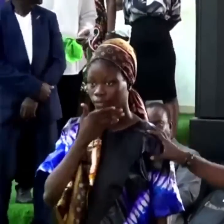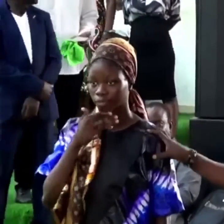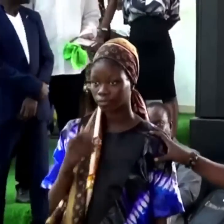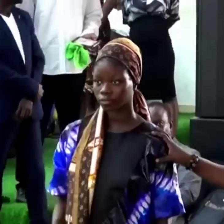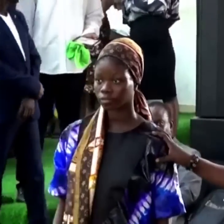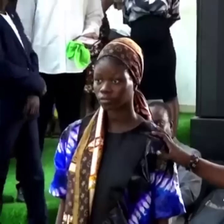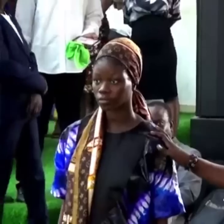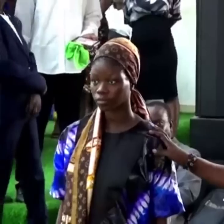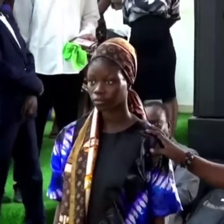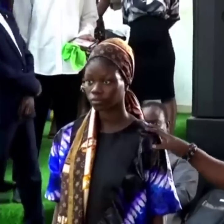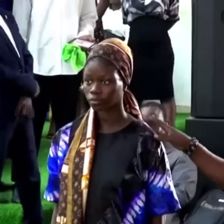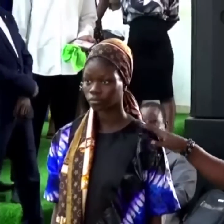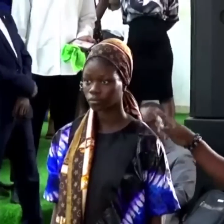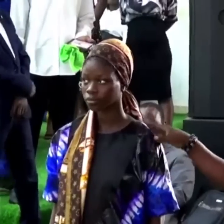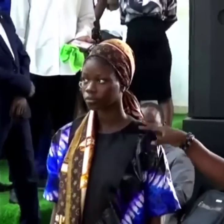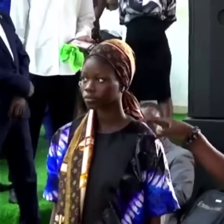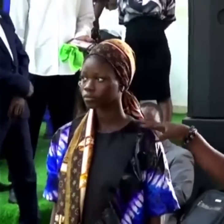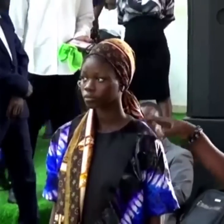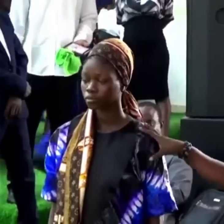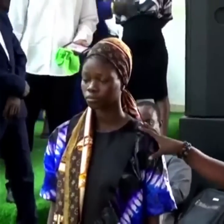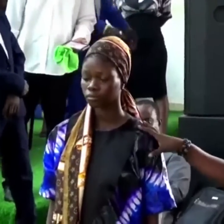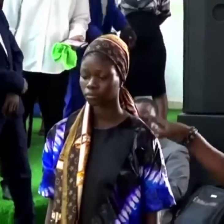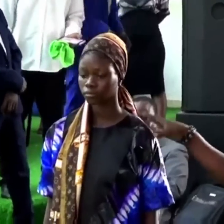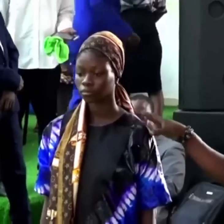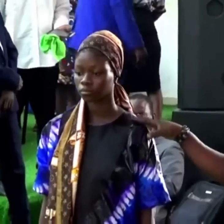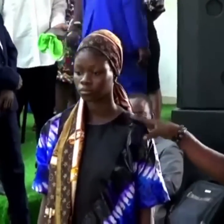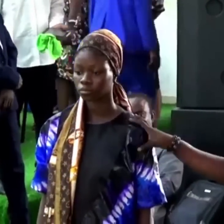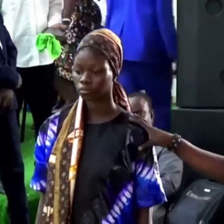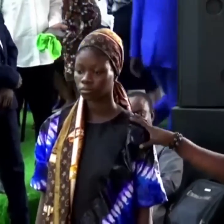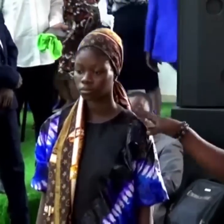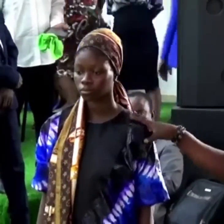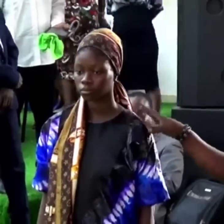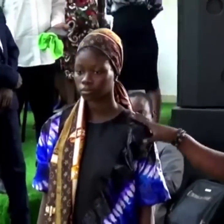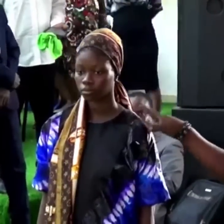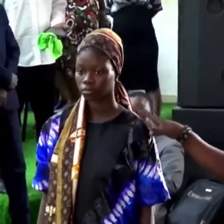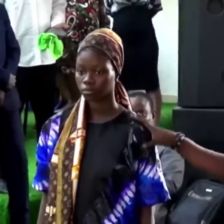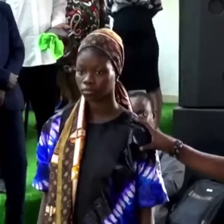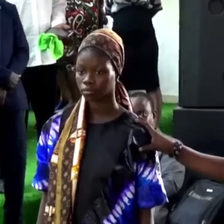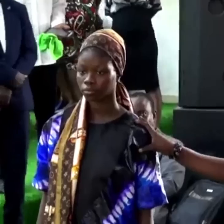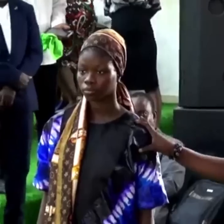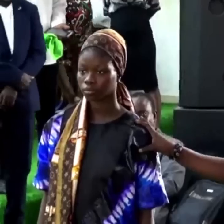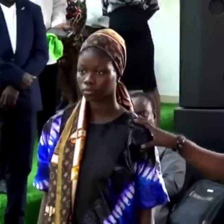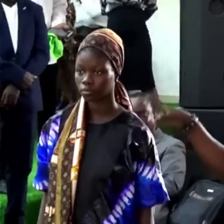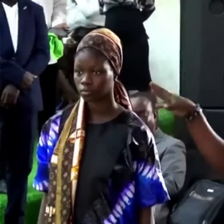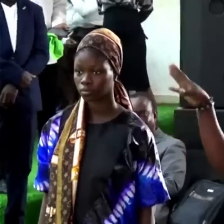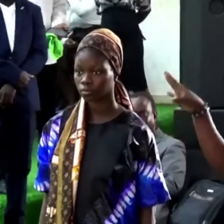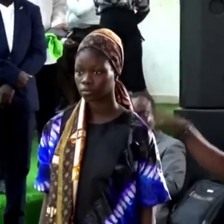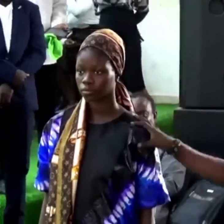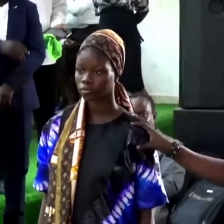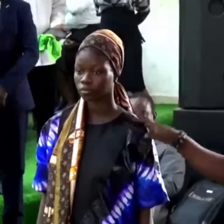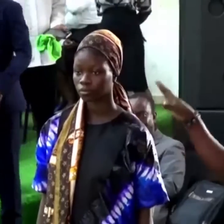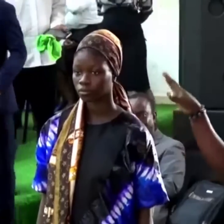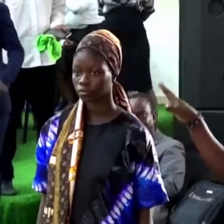jo so bayi sugbon ki sele yen o to sele baba se omi kan fun wa won ni awon ri agbere eje gbogbo won ni mo